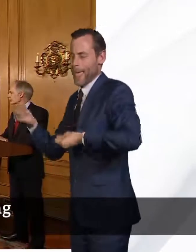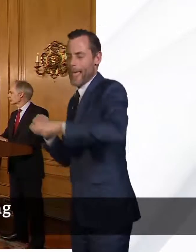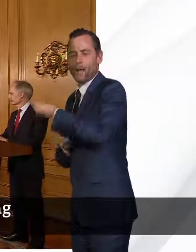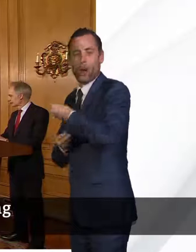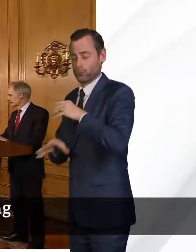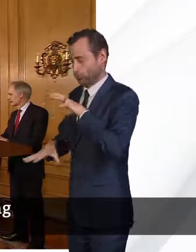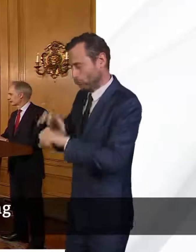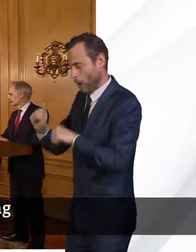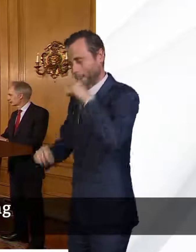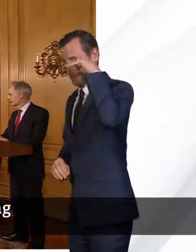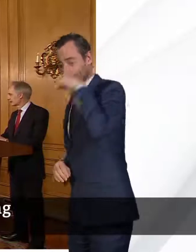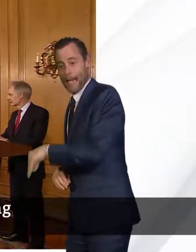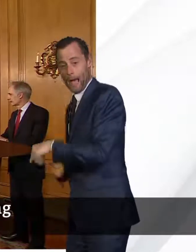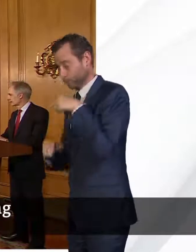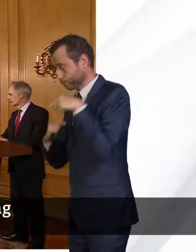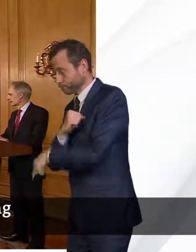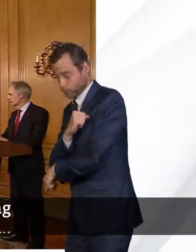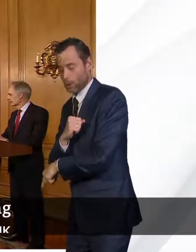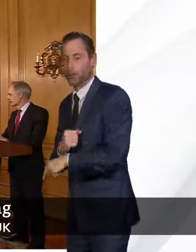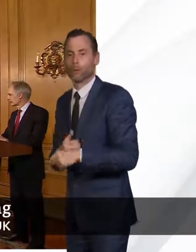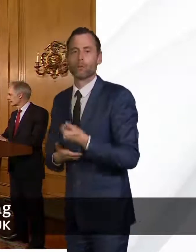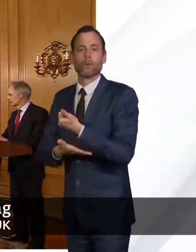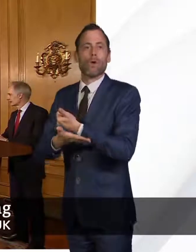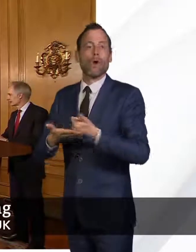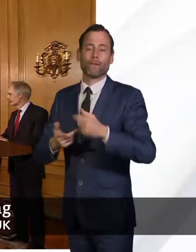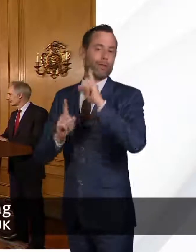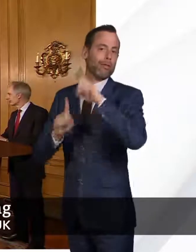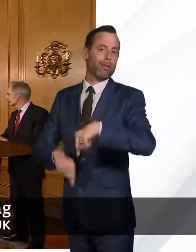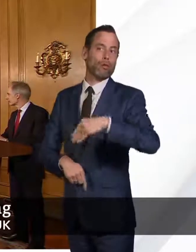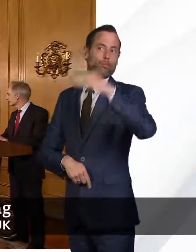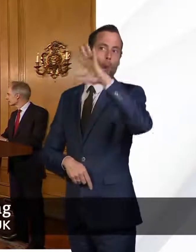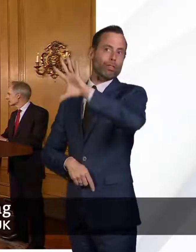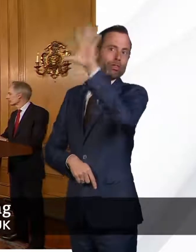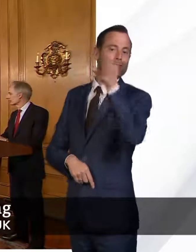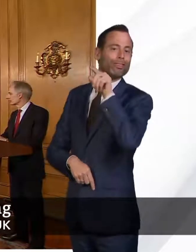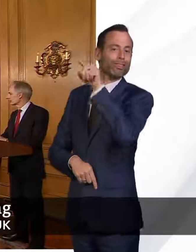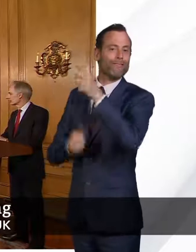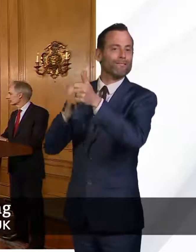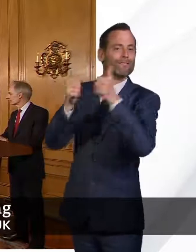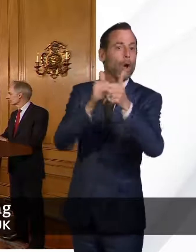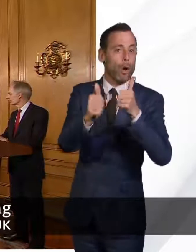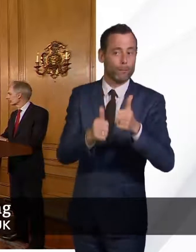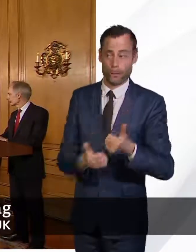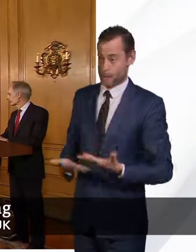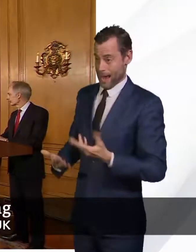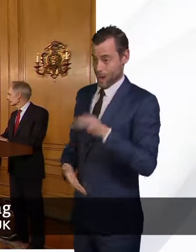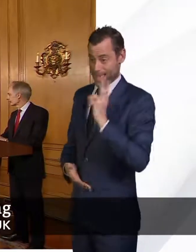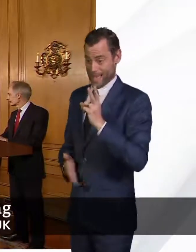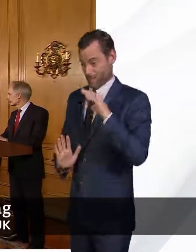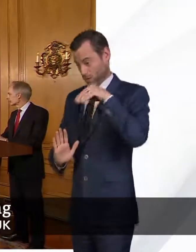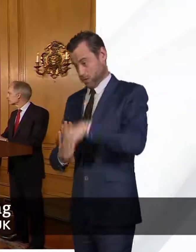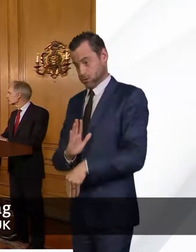manufacturing, infrastructure, even moving government jobs out of London? Well, Chris, you're very welcome here at the press